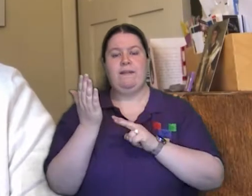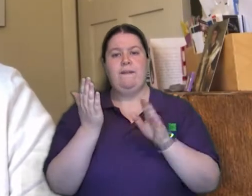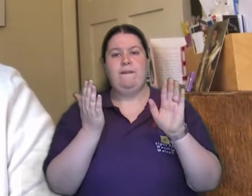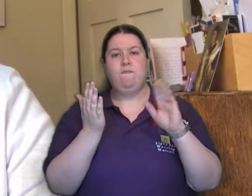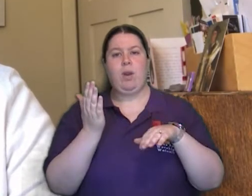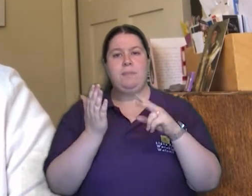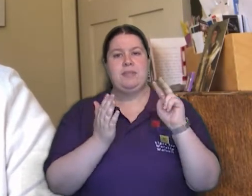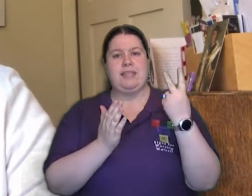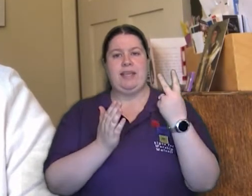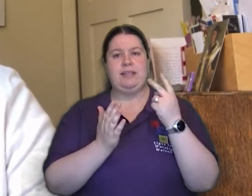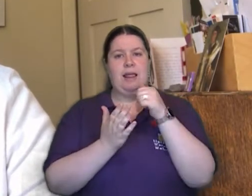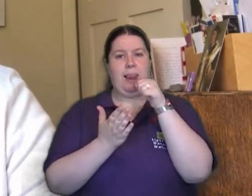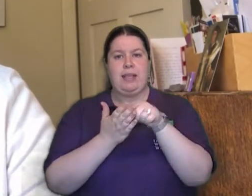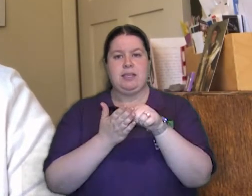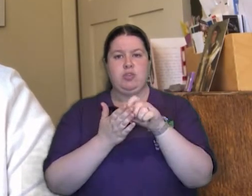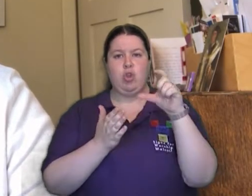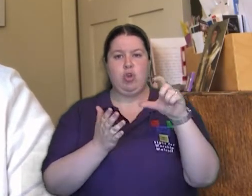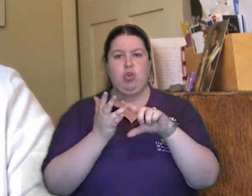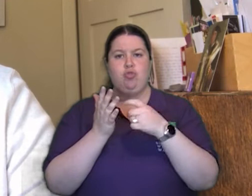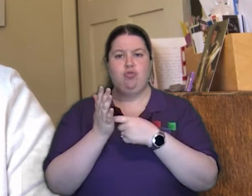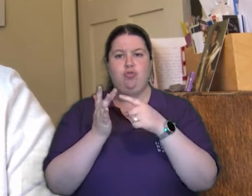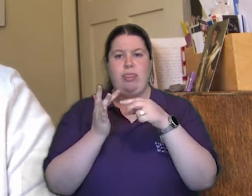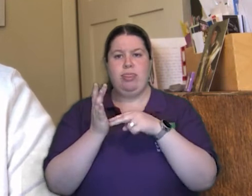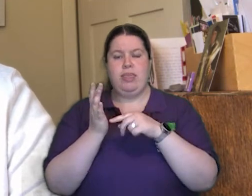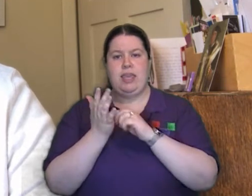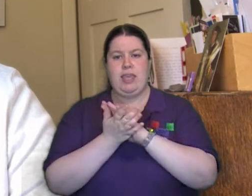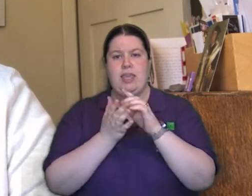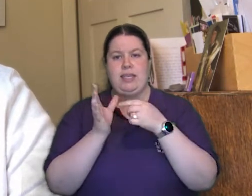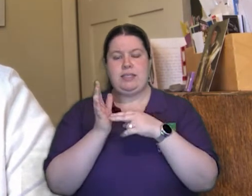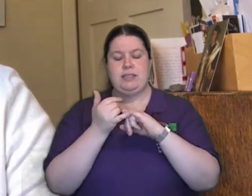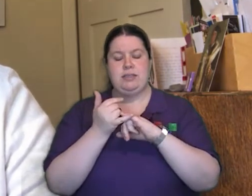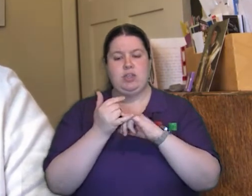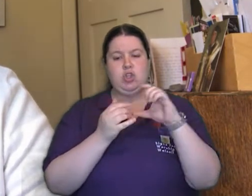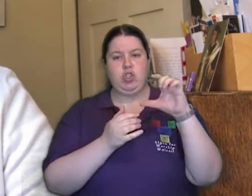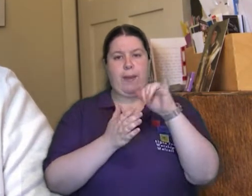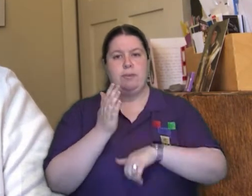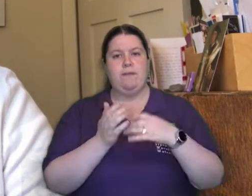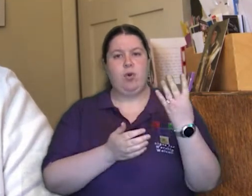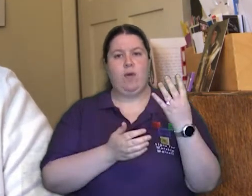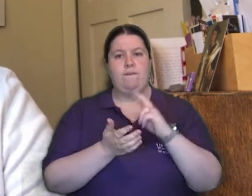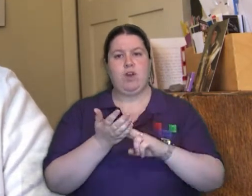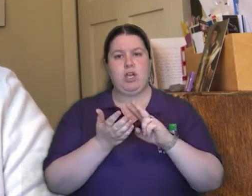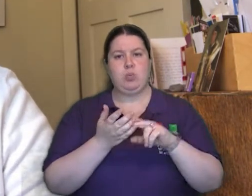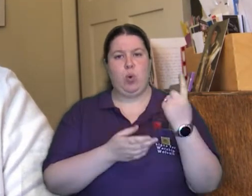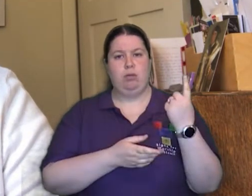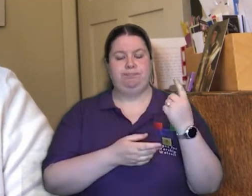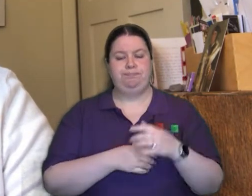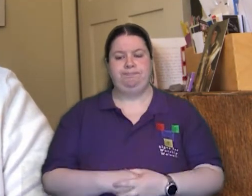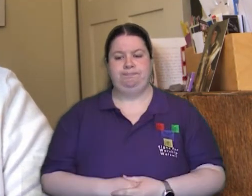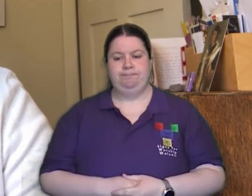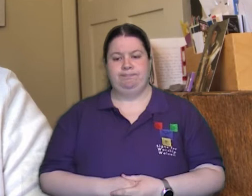The second reading is taken from the second letter to the Corinthians, chapter 4, beginning at verse 1.